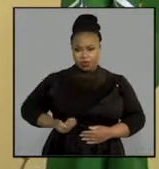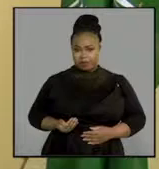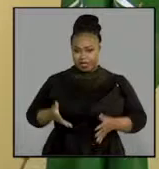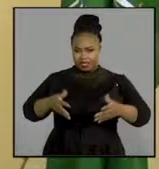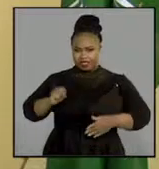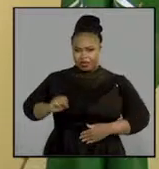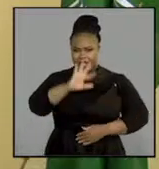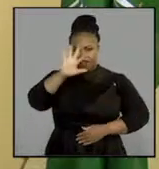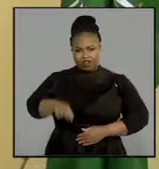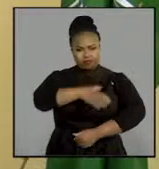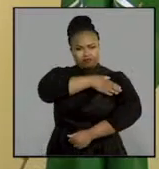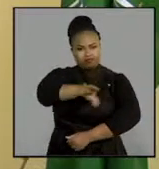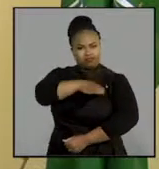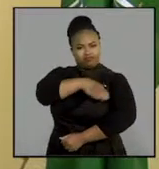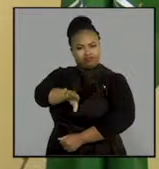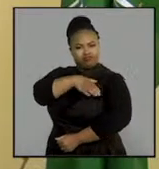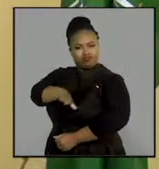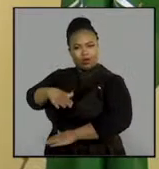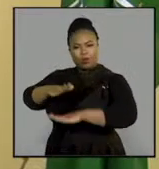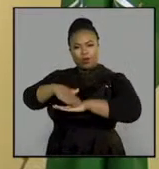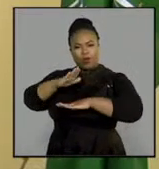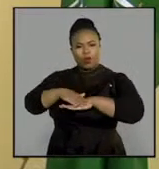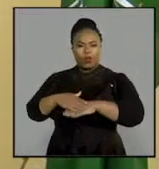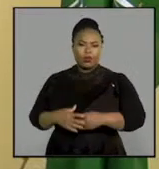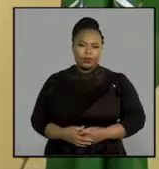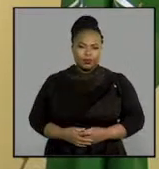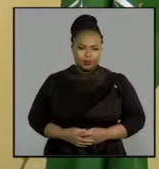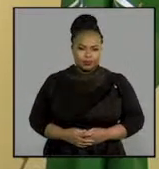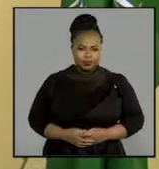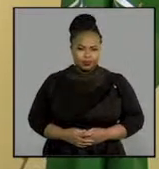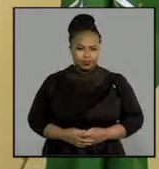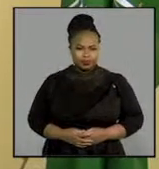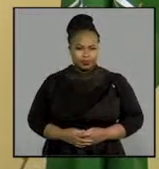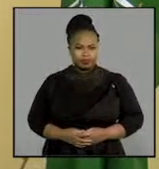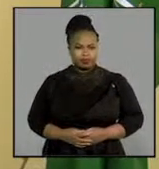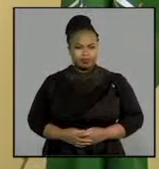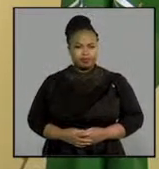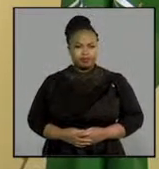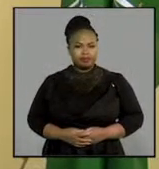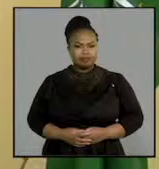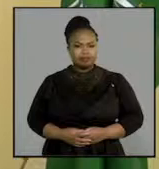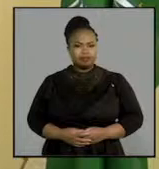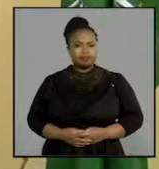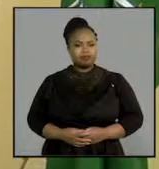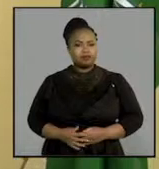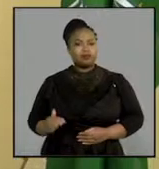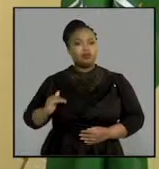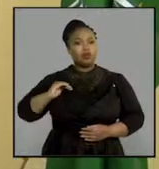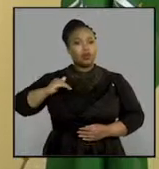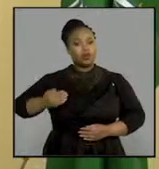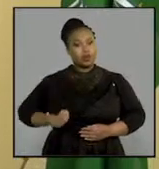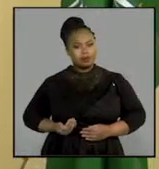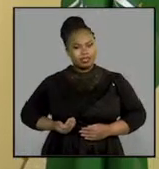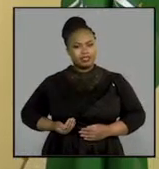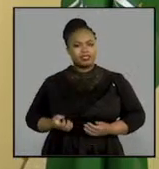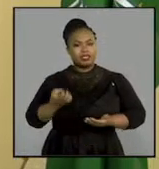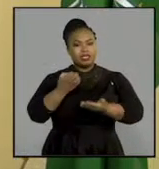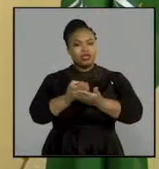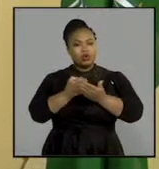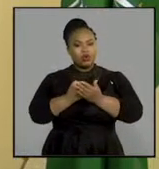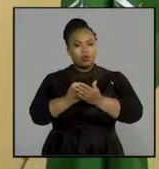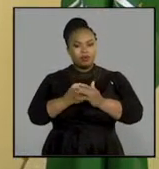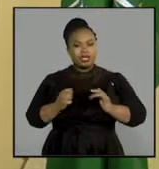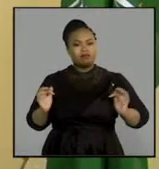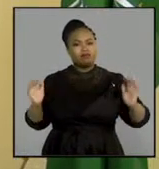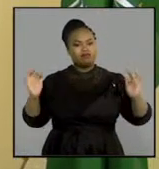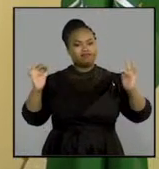enhance the empowerment of the women of our country. A Women's Economic Assembly